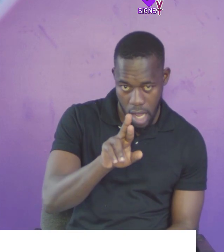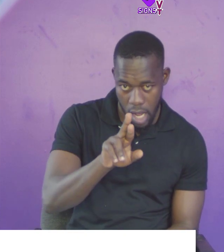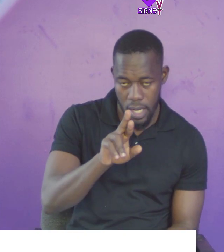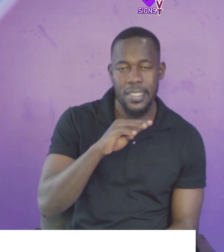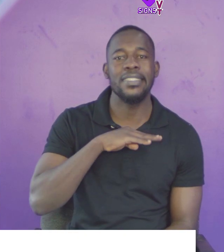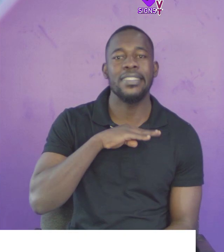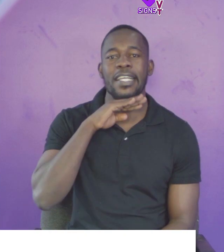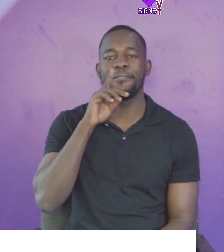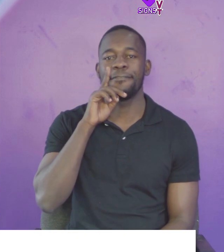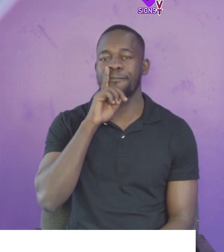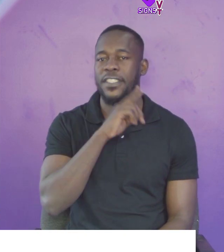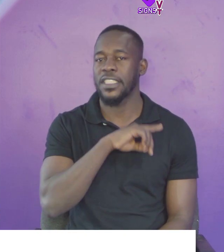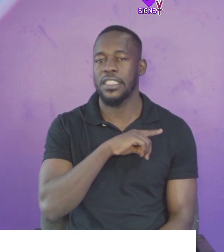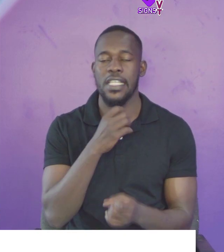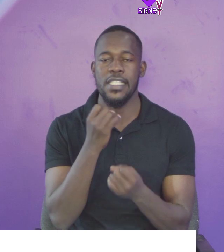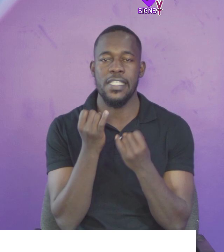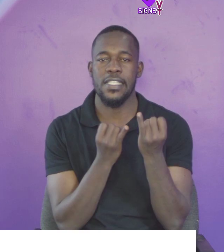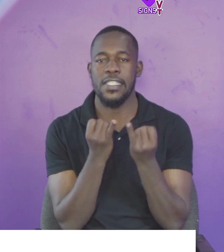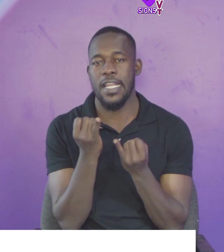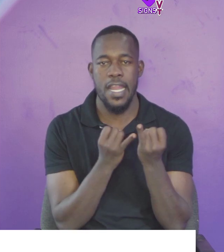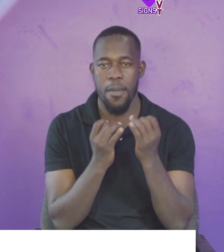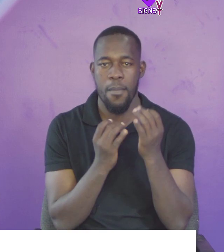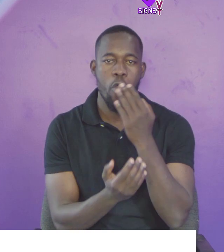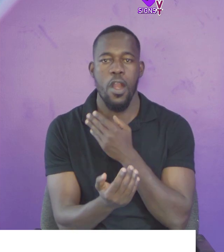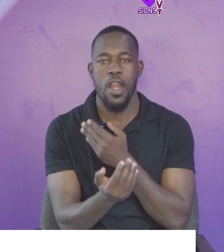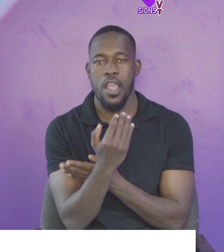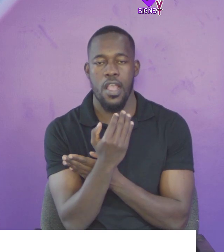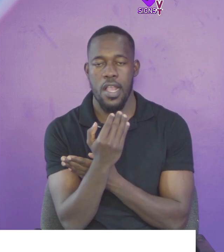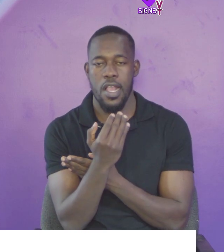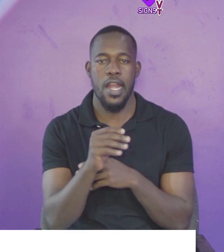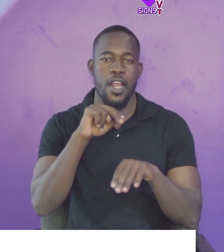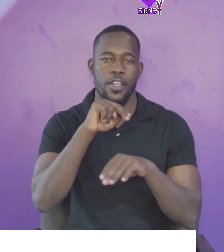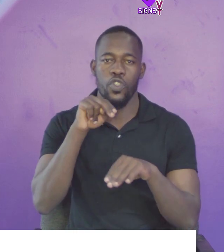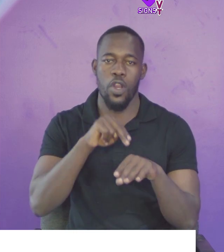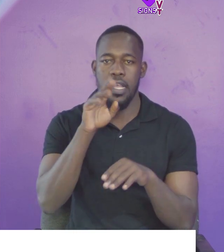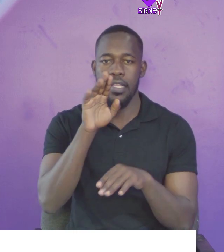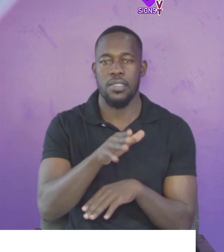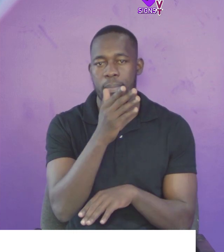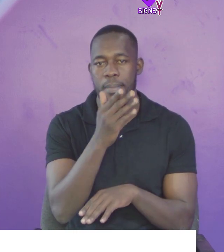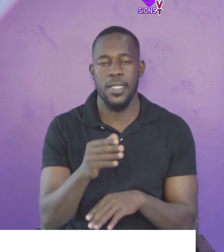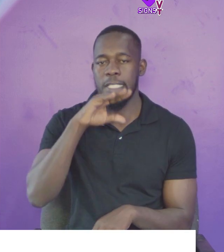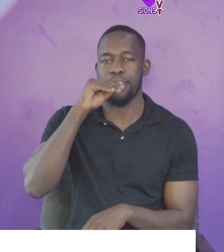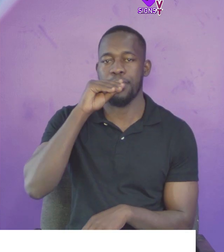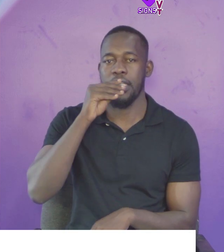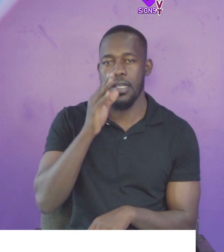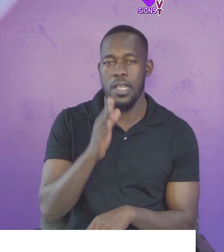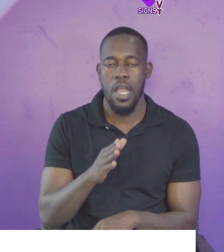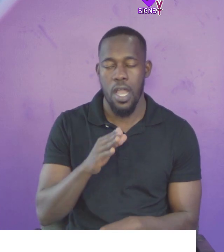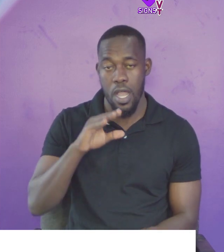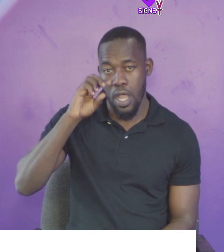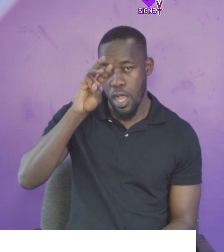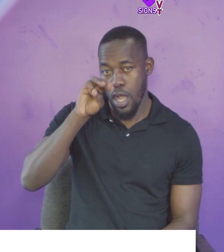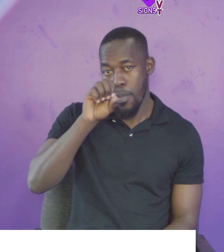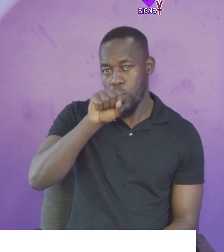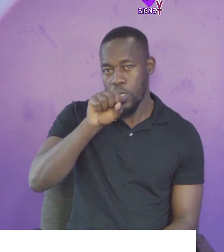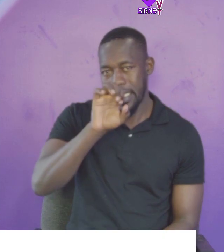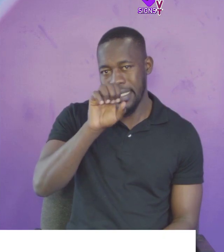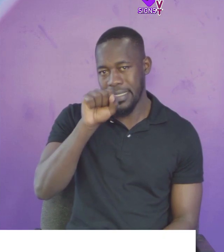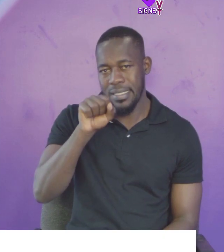away on Saturday morning. National Assembly Speaker Moses Wetangula has